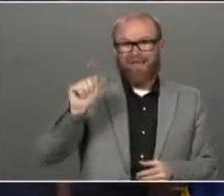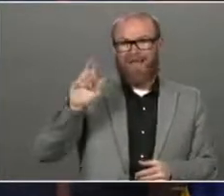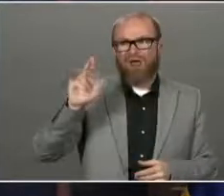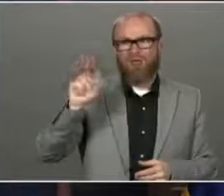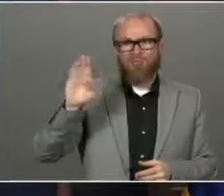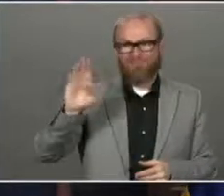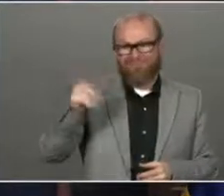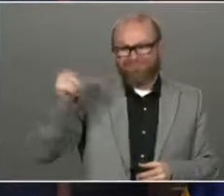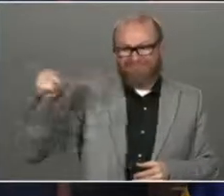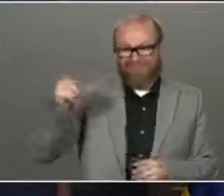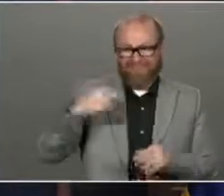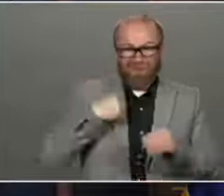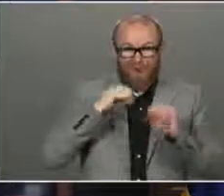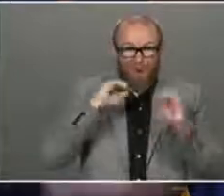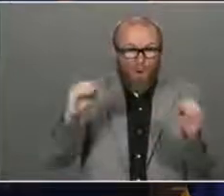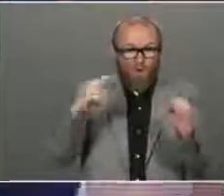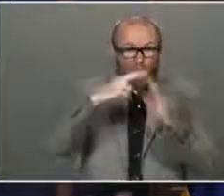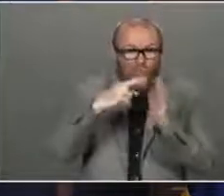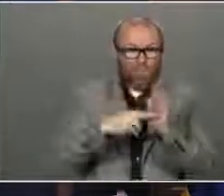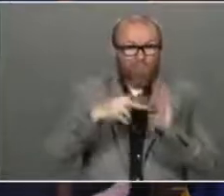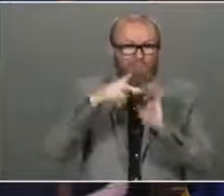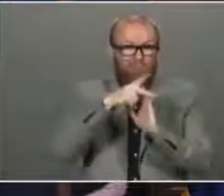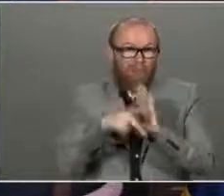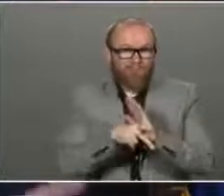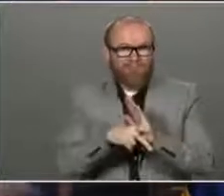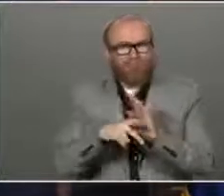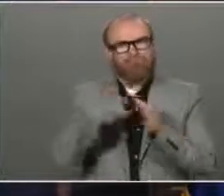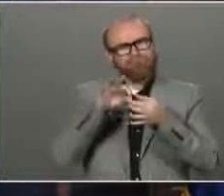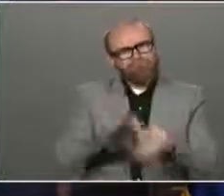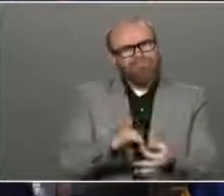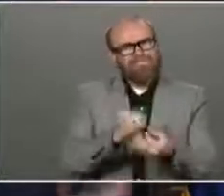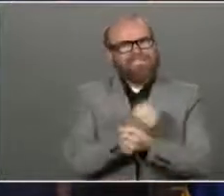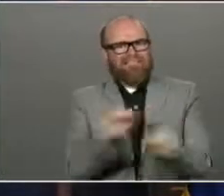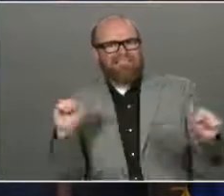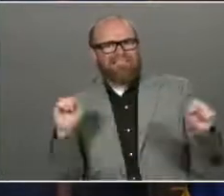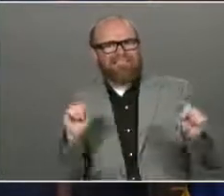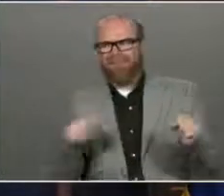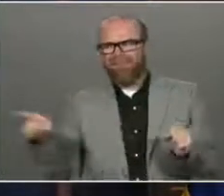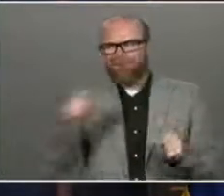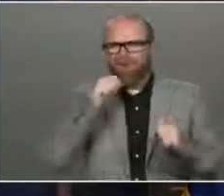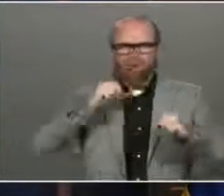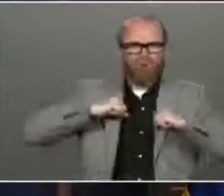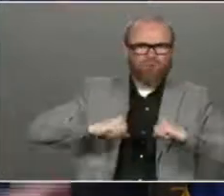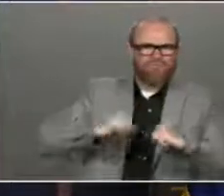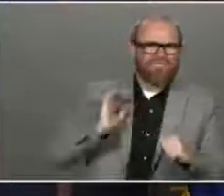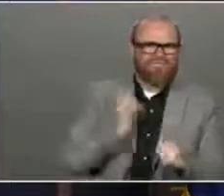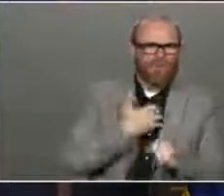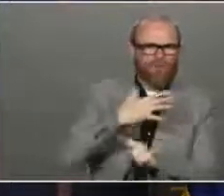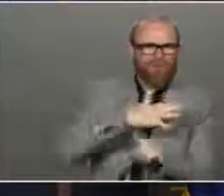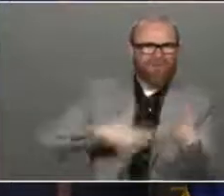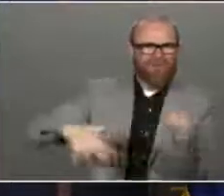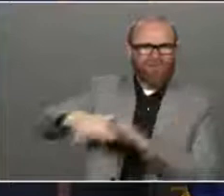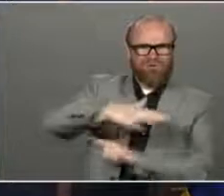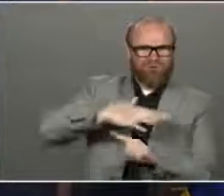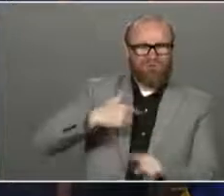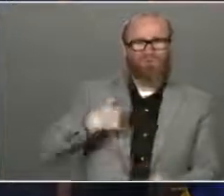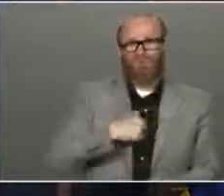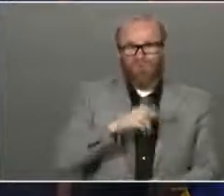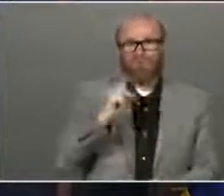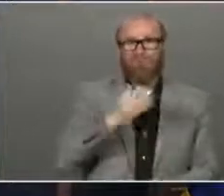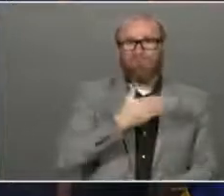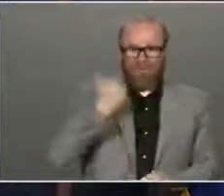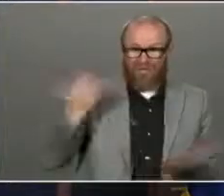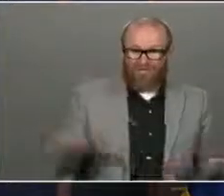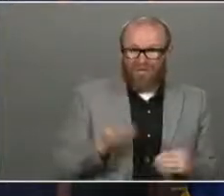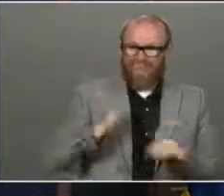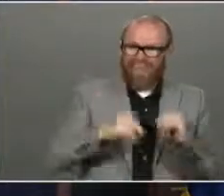don't care about human rights. They're not protecting the environment. Right? We do it better here than ever. We